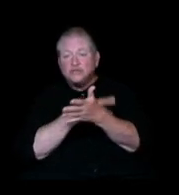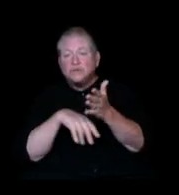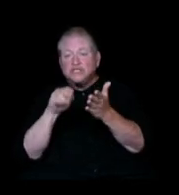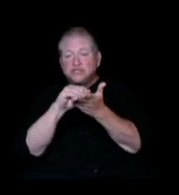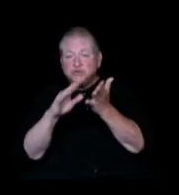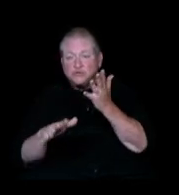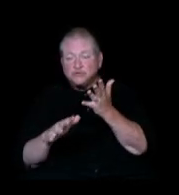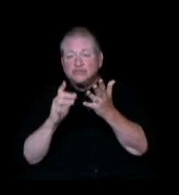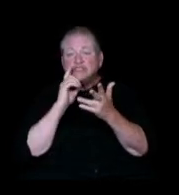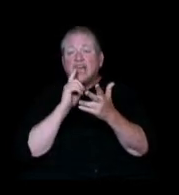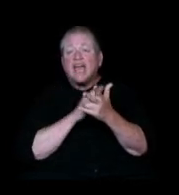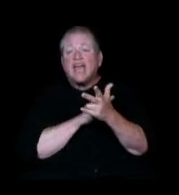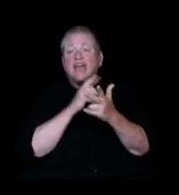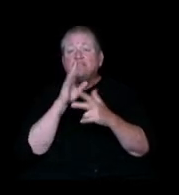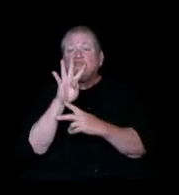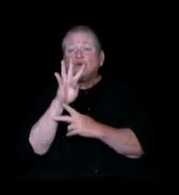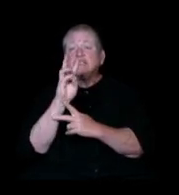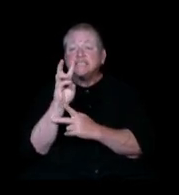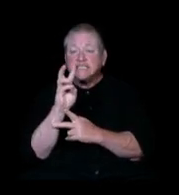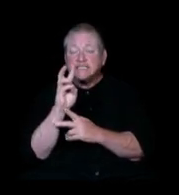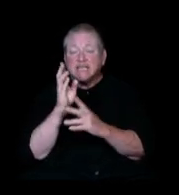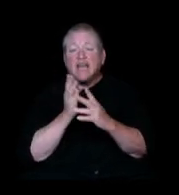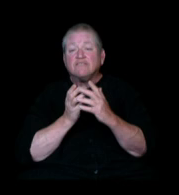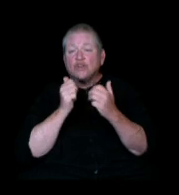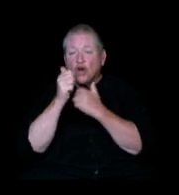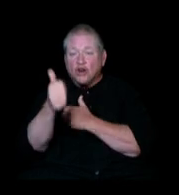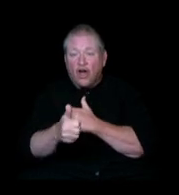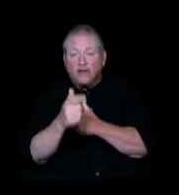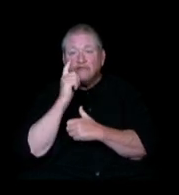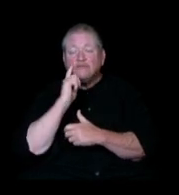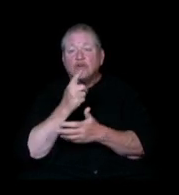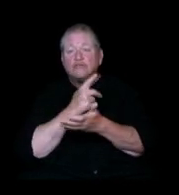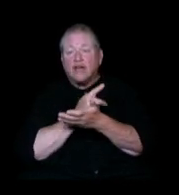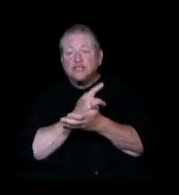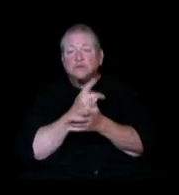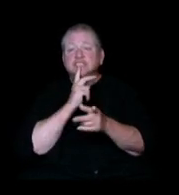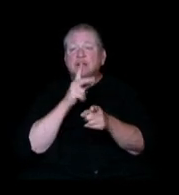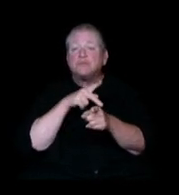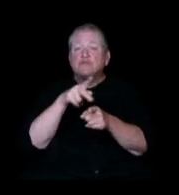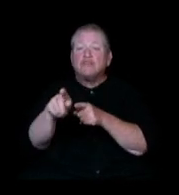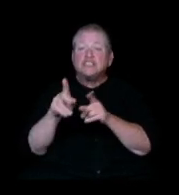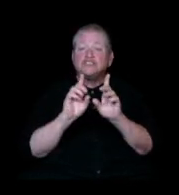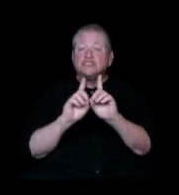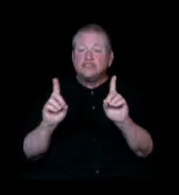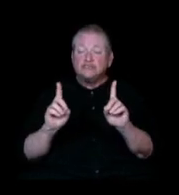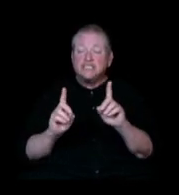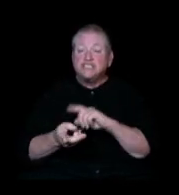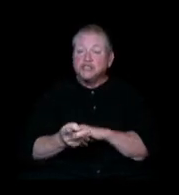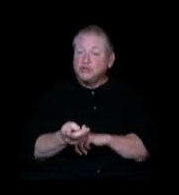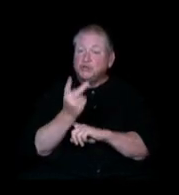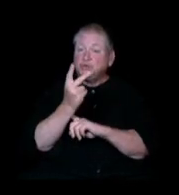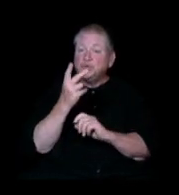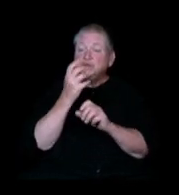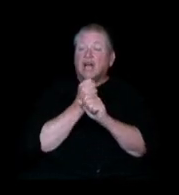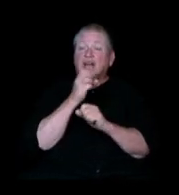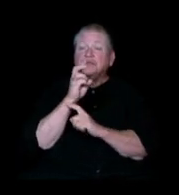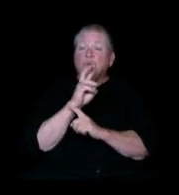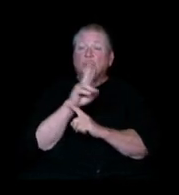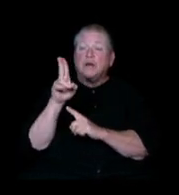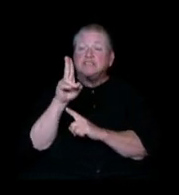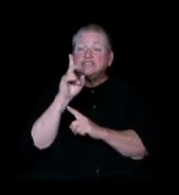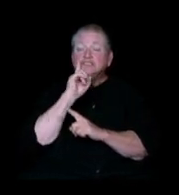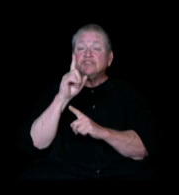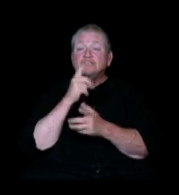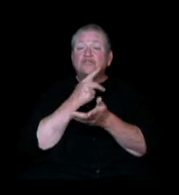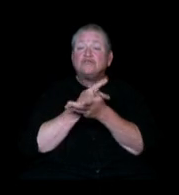these former students have pursued graduate or professional degrees. Two of his master's student mentees received the Western Association